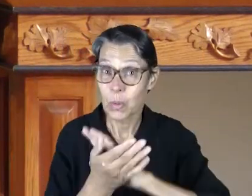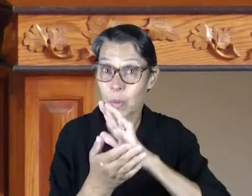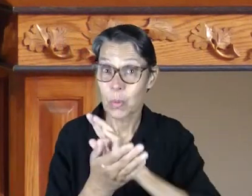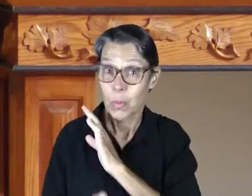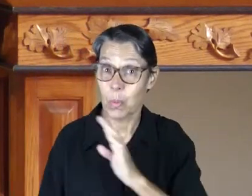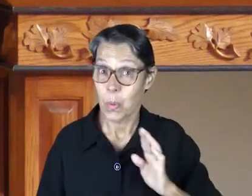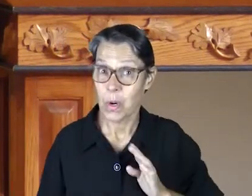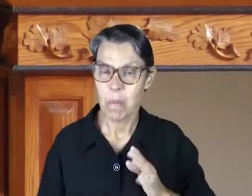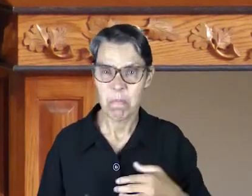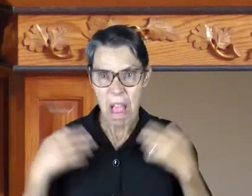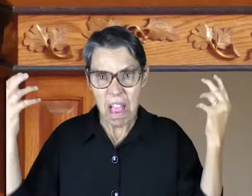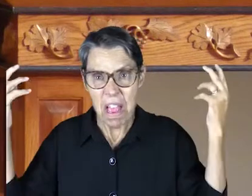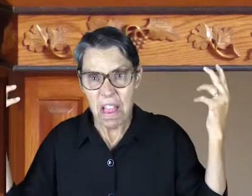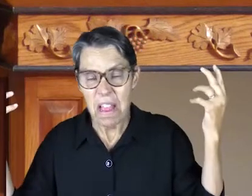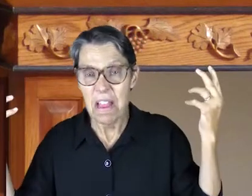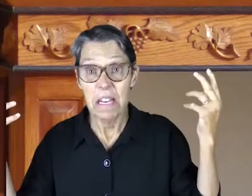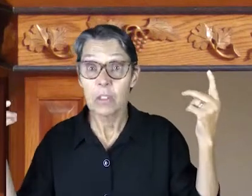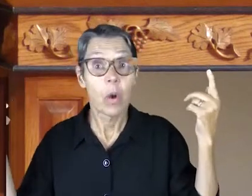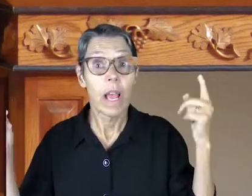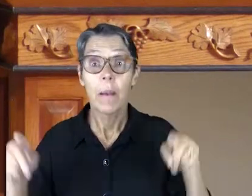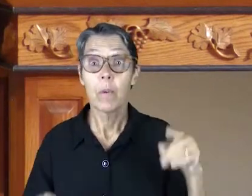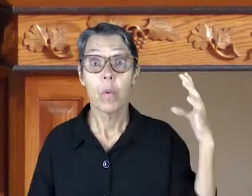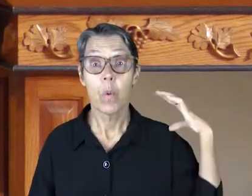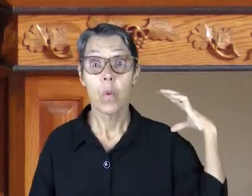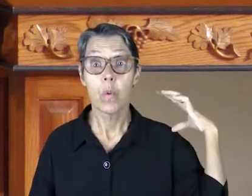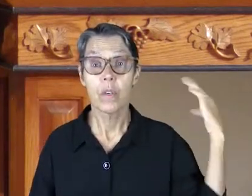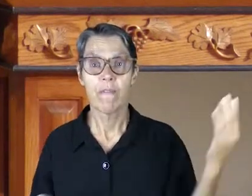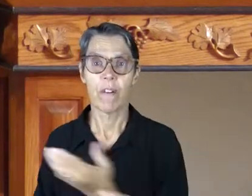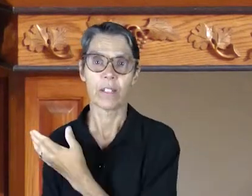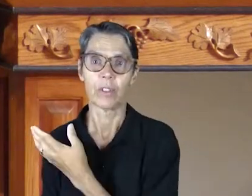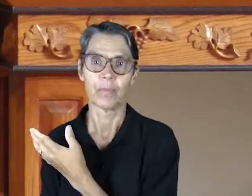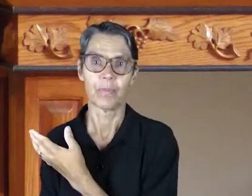aren't being allowed to play basketball. And he gets fired.